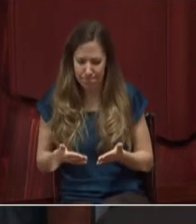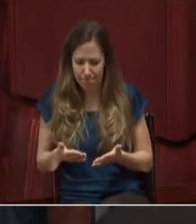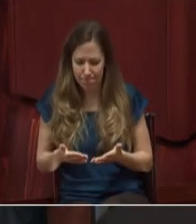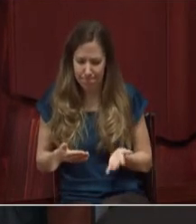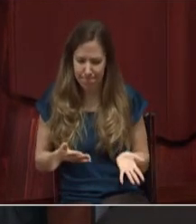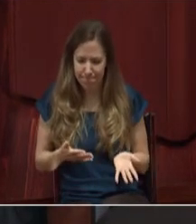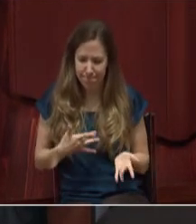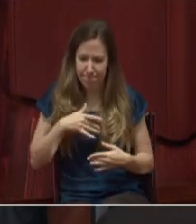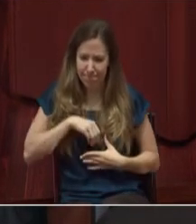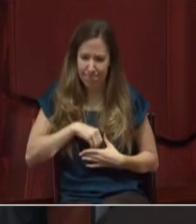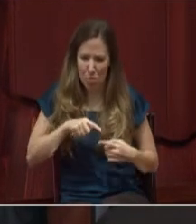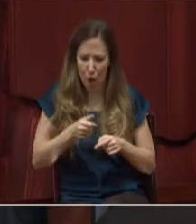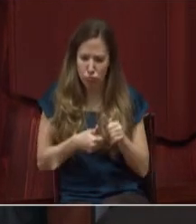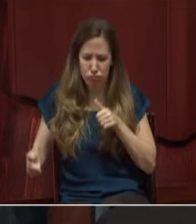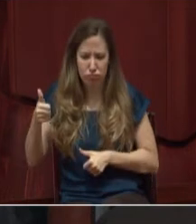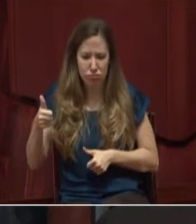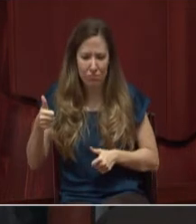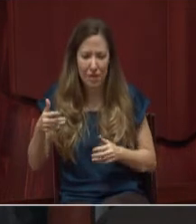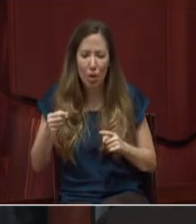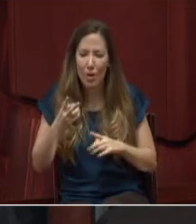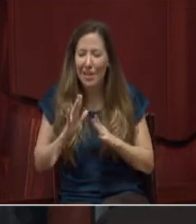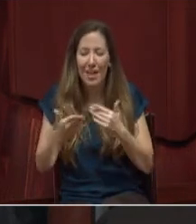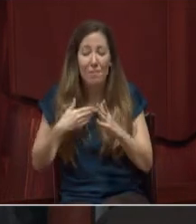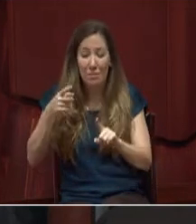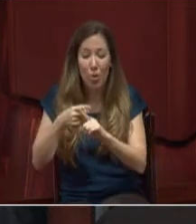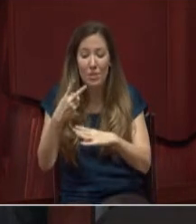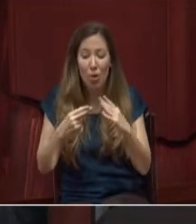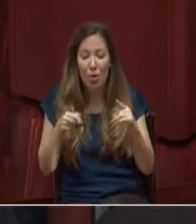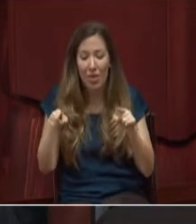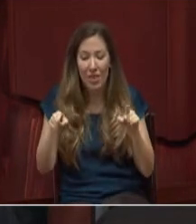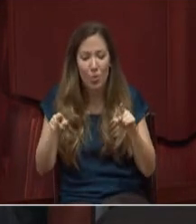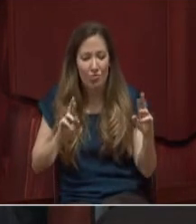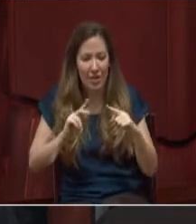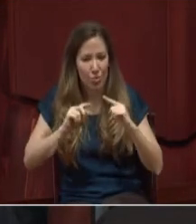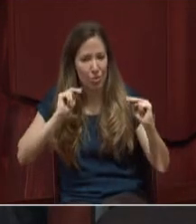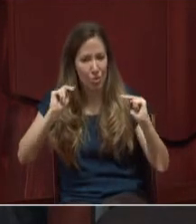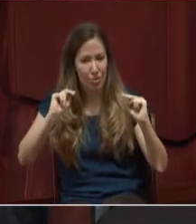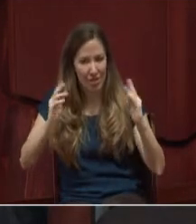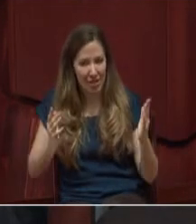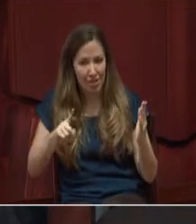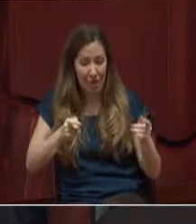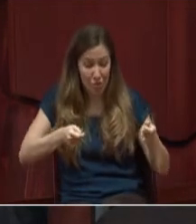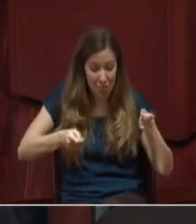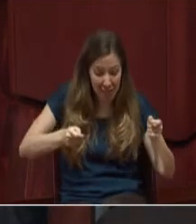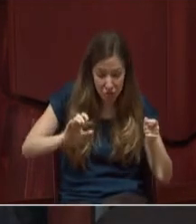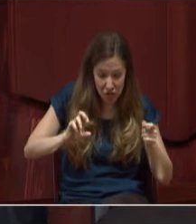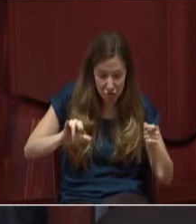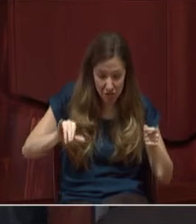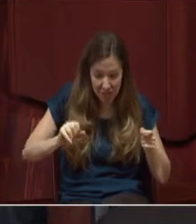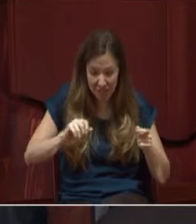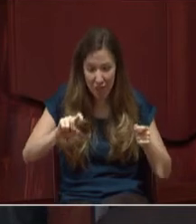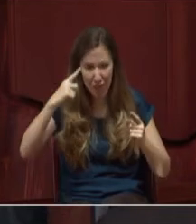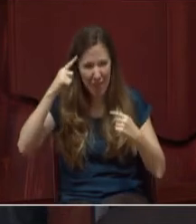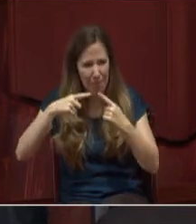sides were ready to negotiate. And so that you not only have to manage the crisis, but figure out how you come out of it. Now, on the crisis issue, we had a